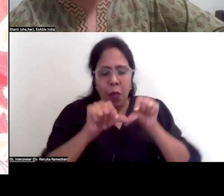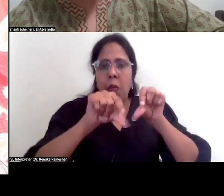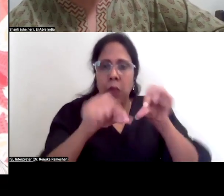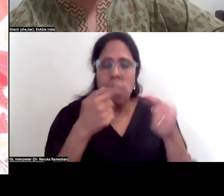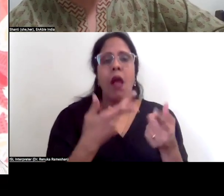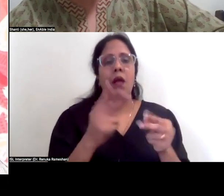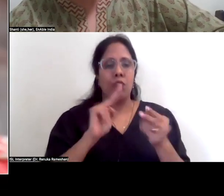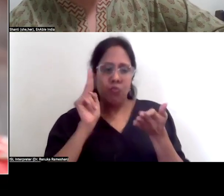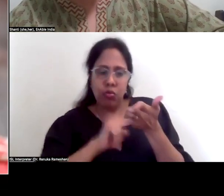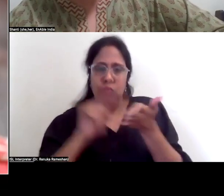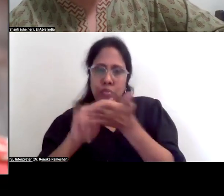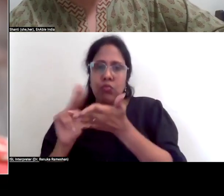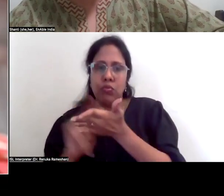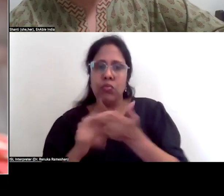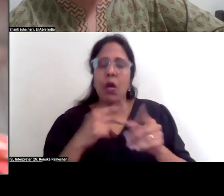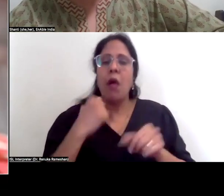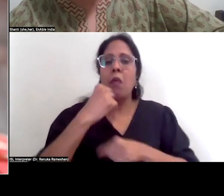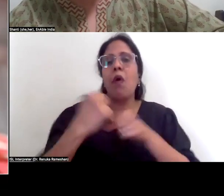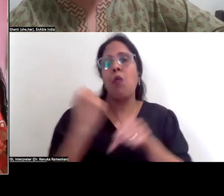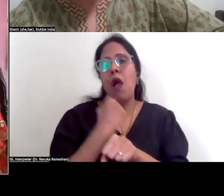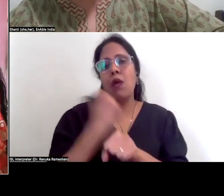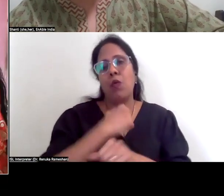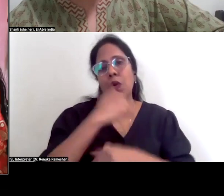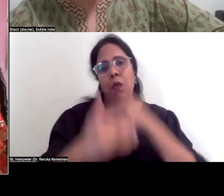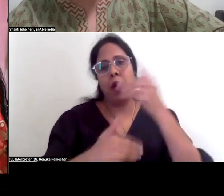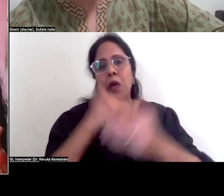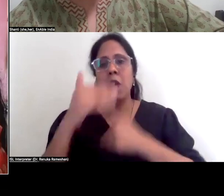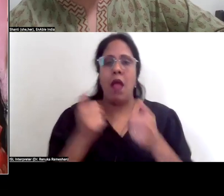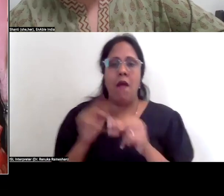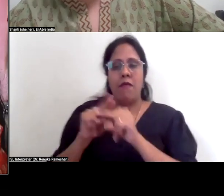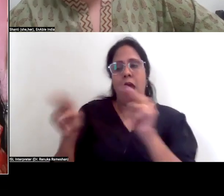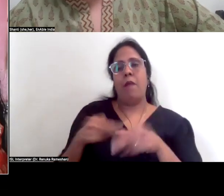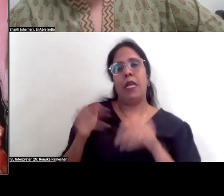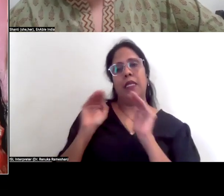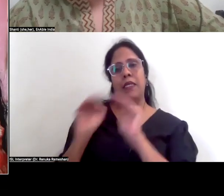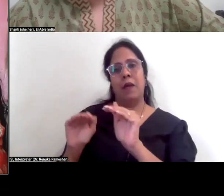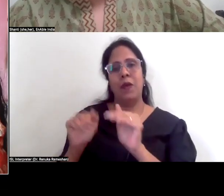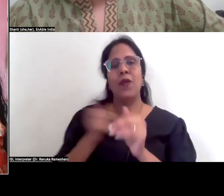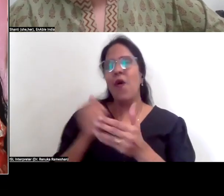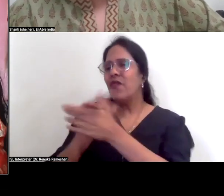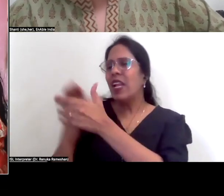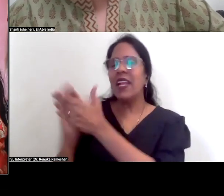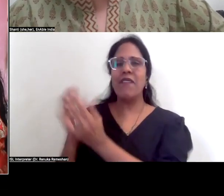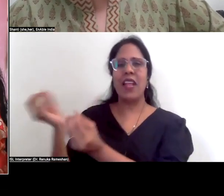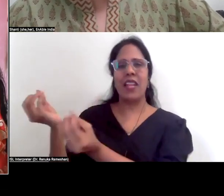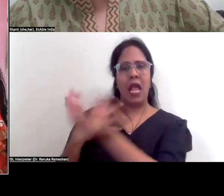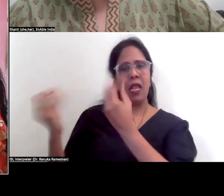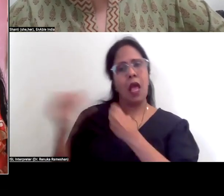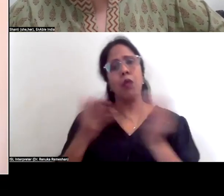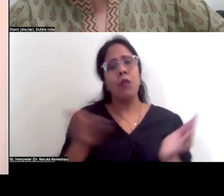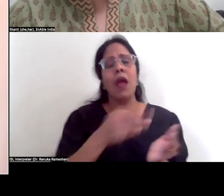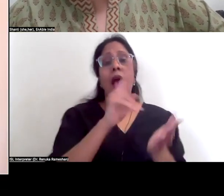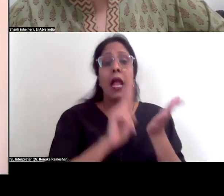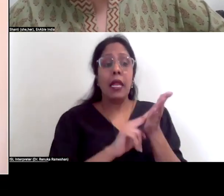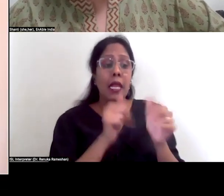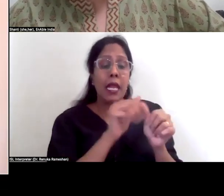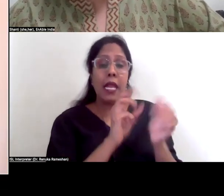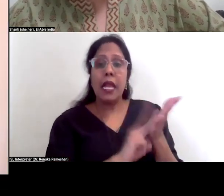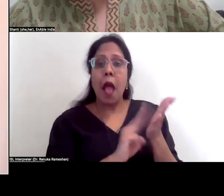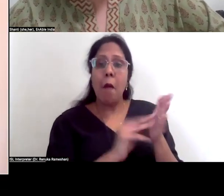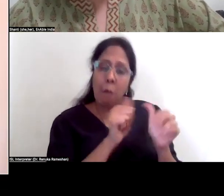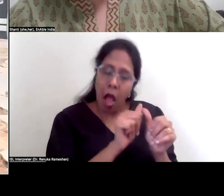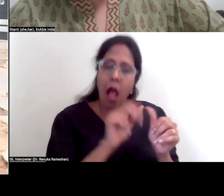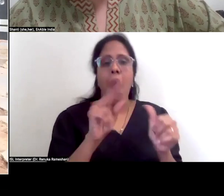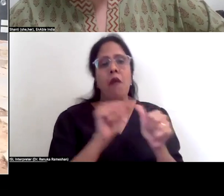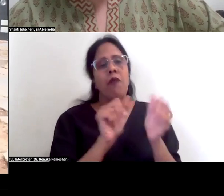daily. Thus, I could take care of my family. My friends encouraged me to listen to Namavani to get more information on how I can help other persons